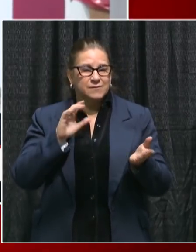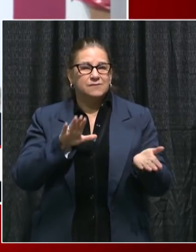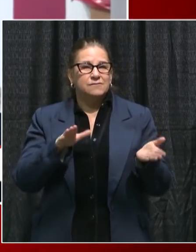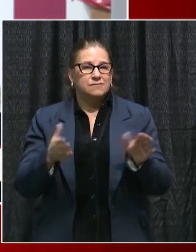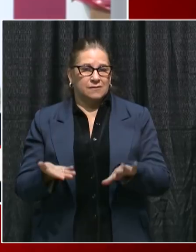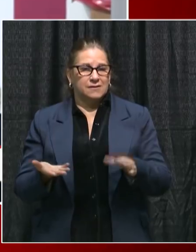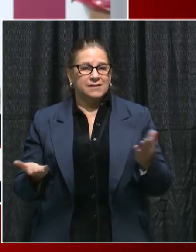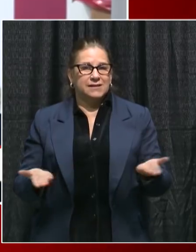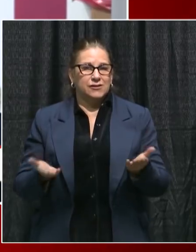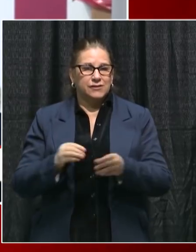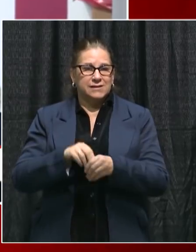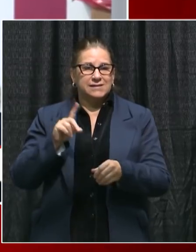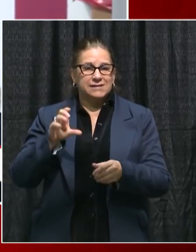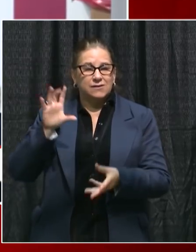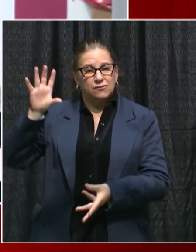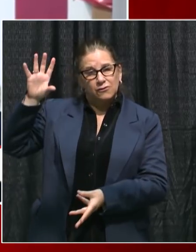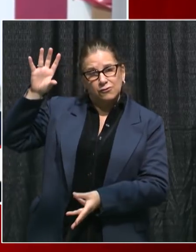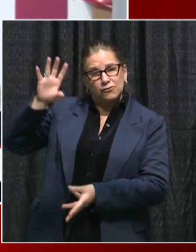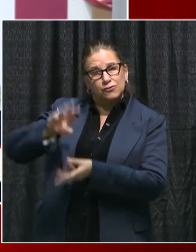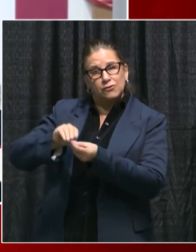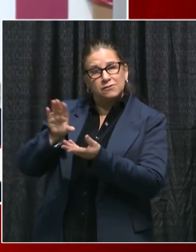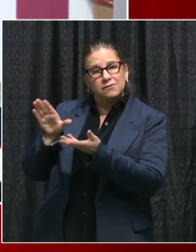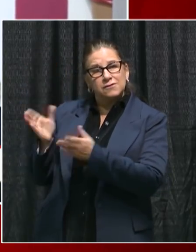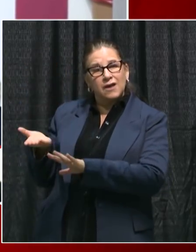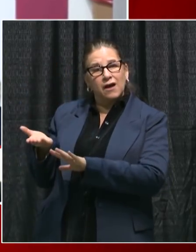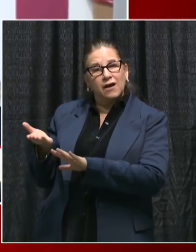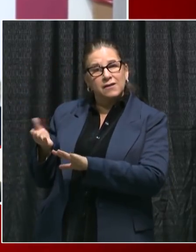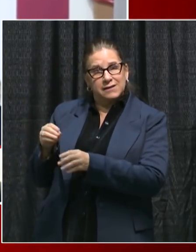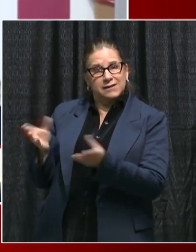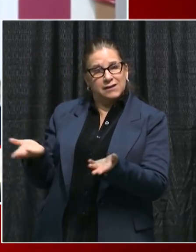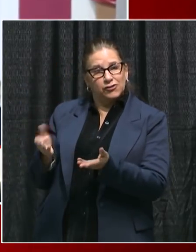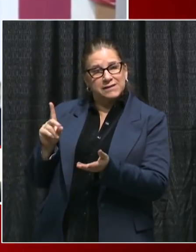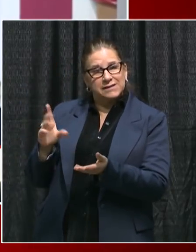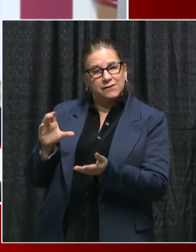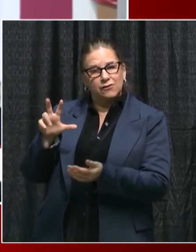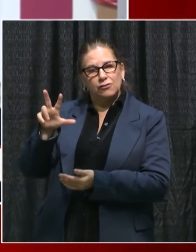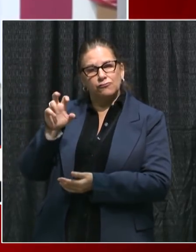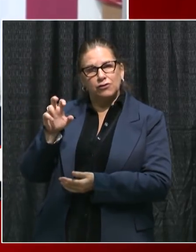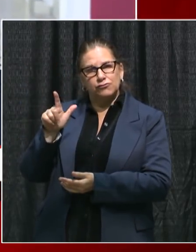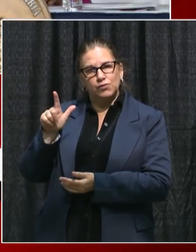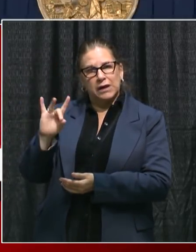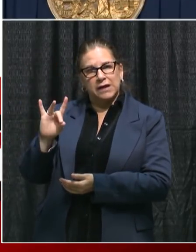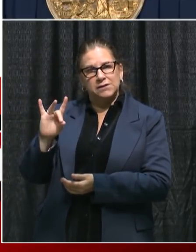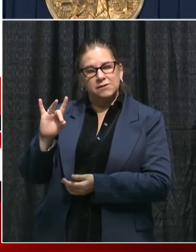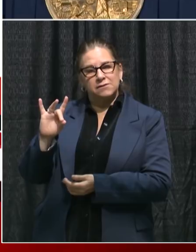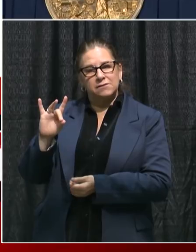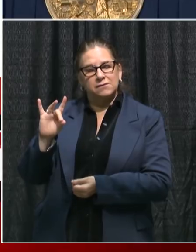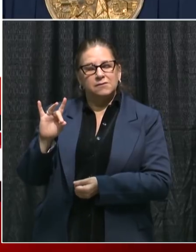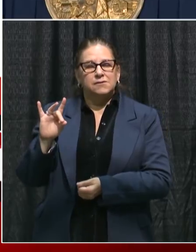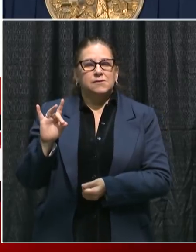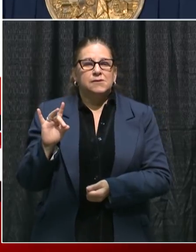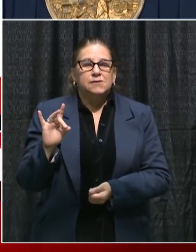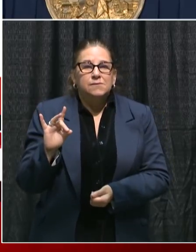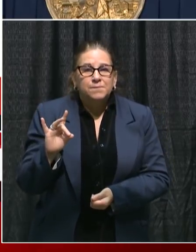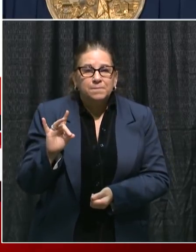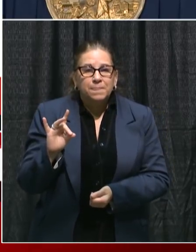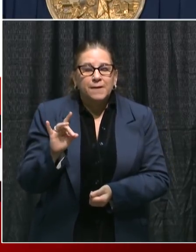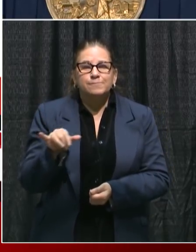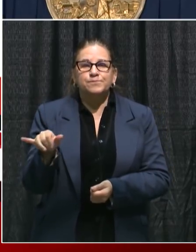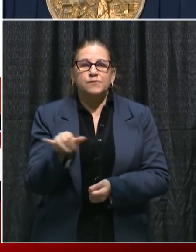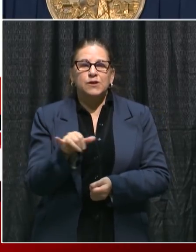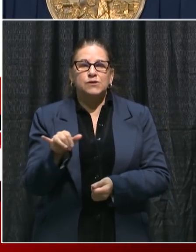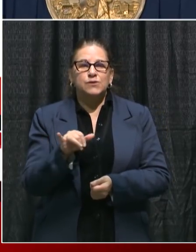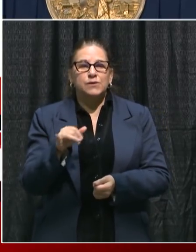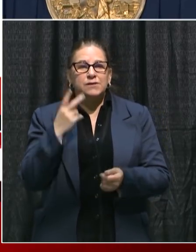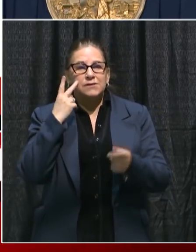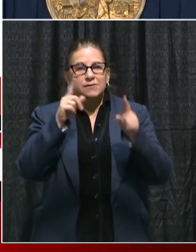lives lost in Washington, D.C. to 328. Here you also see the number of